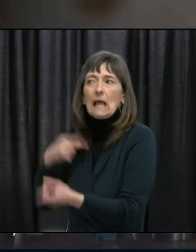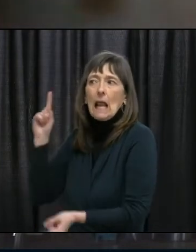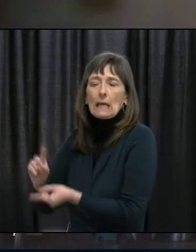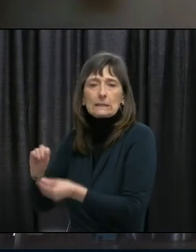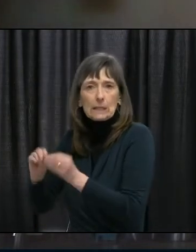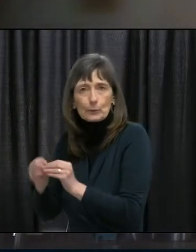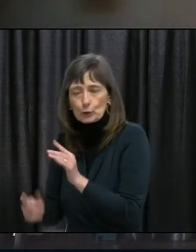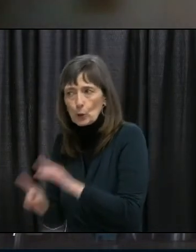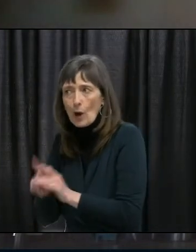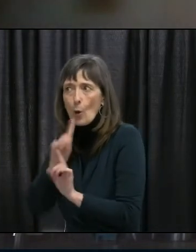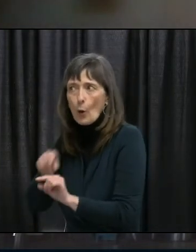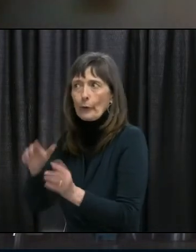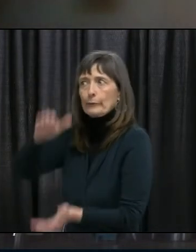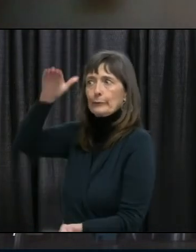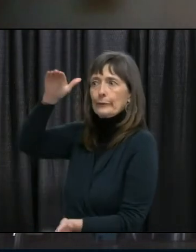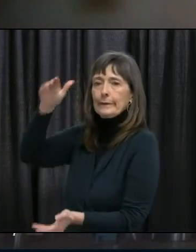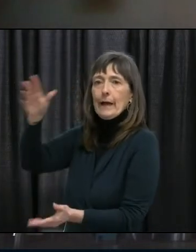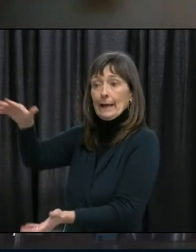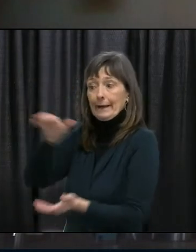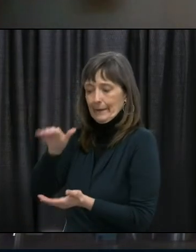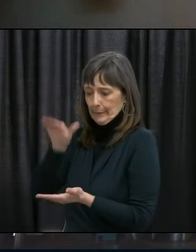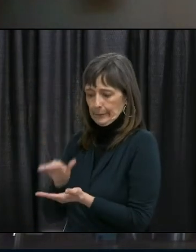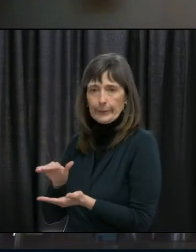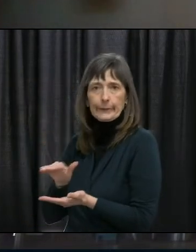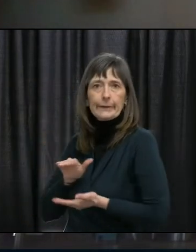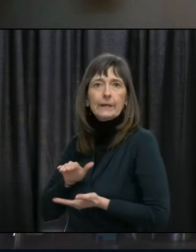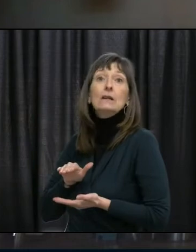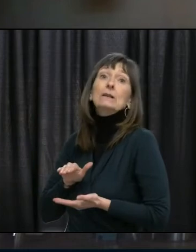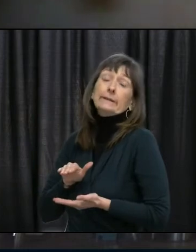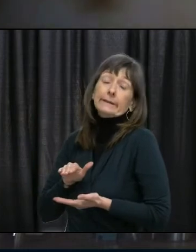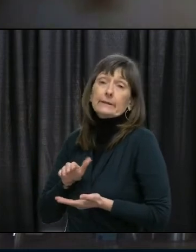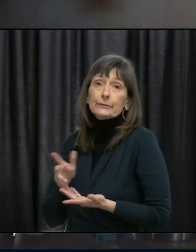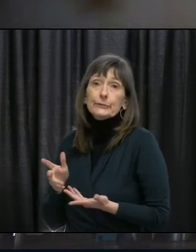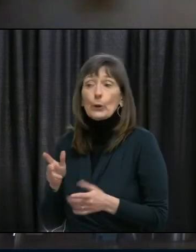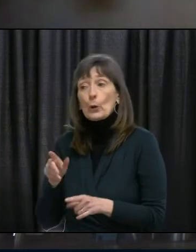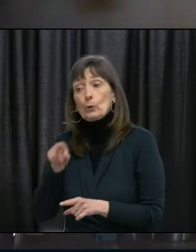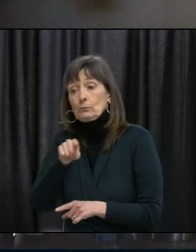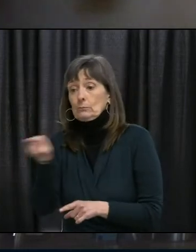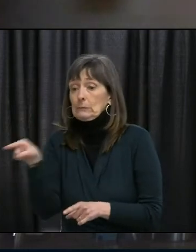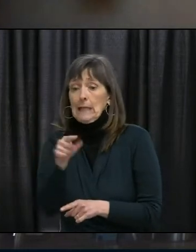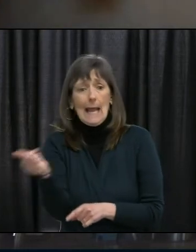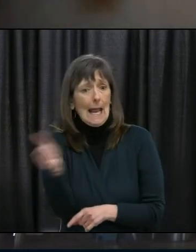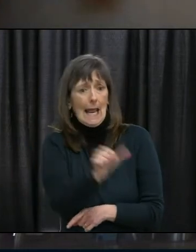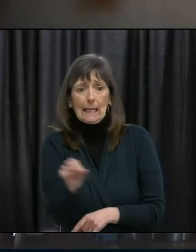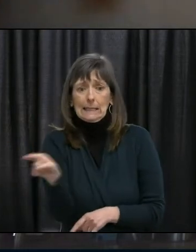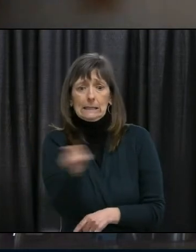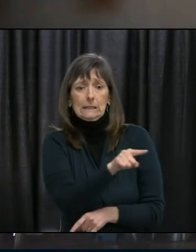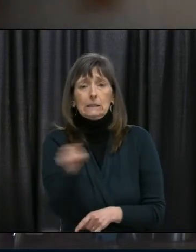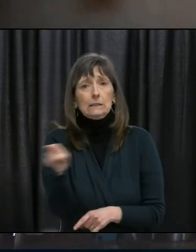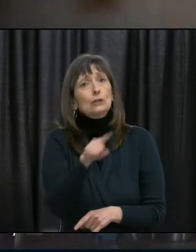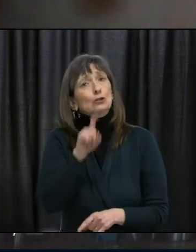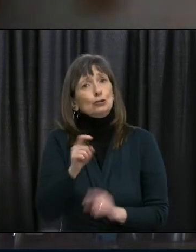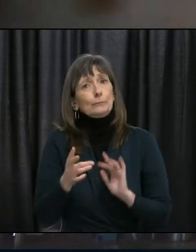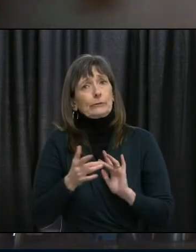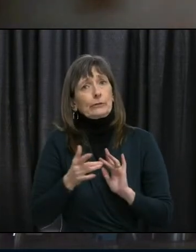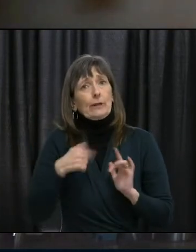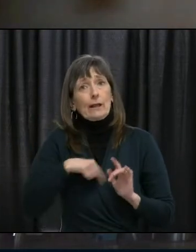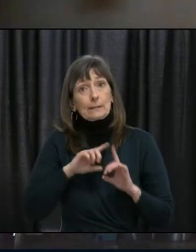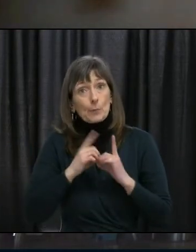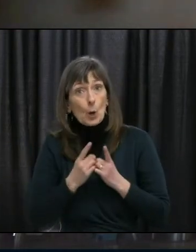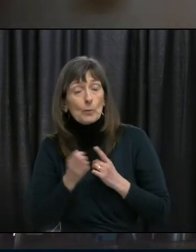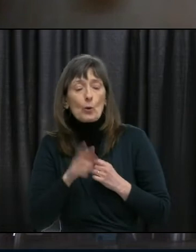any ambulance operator should be in regular contact with either our department or their